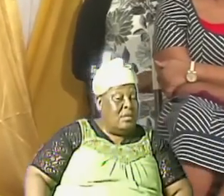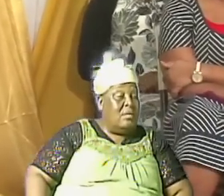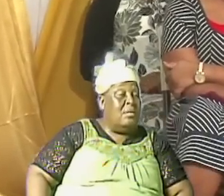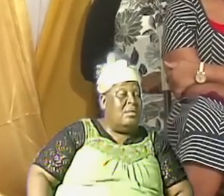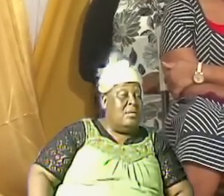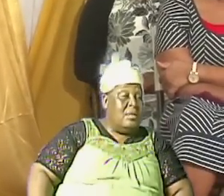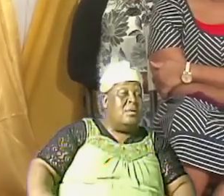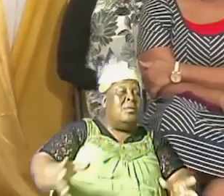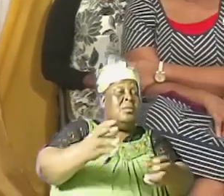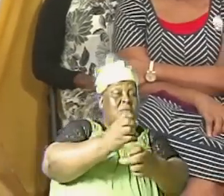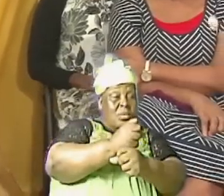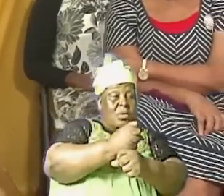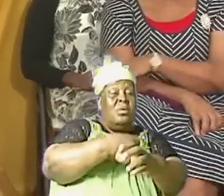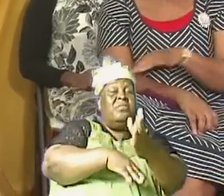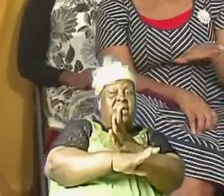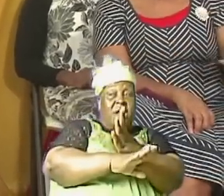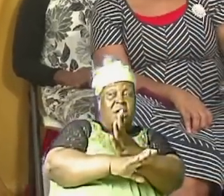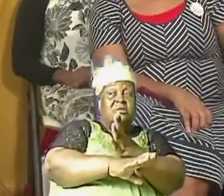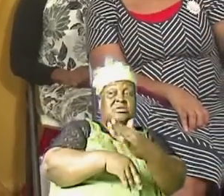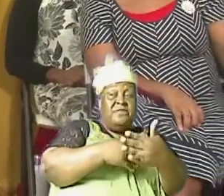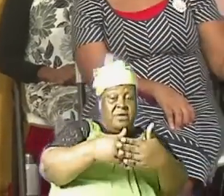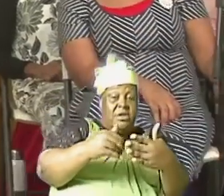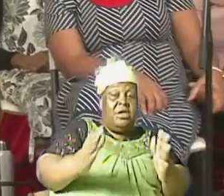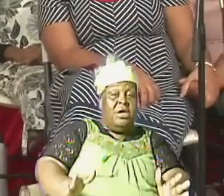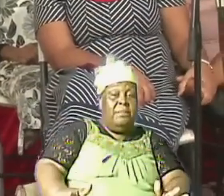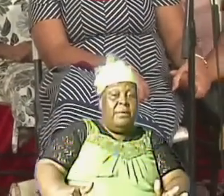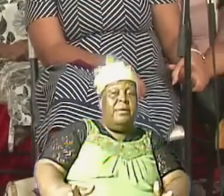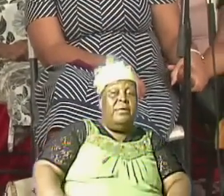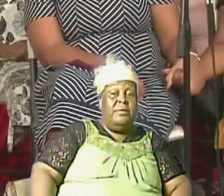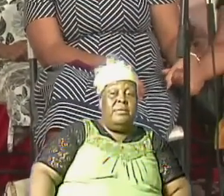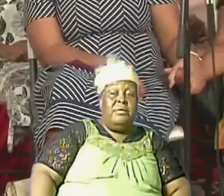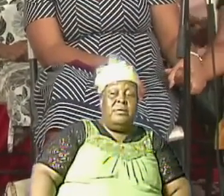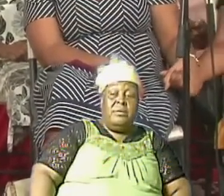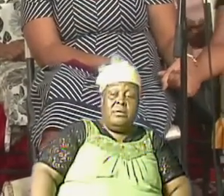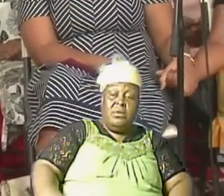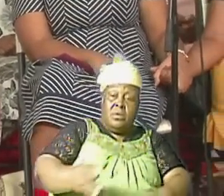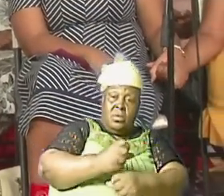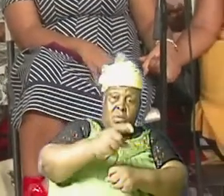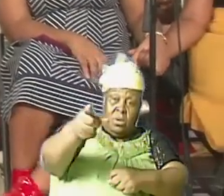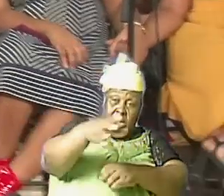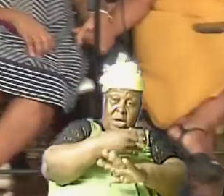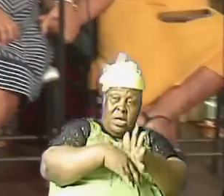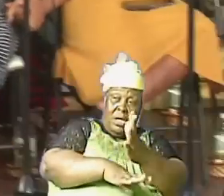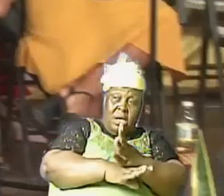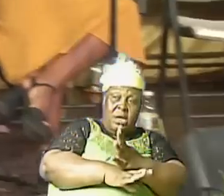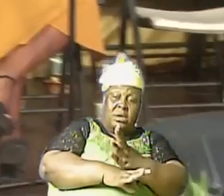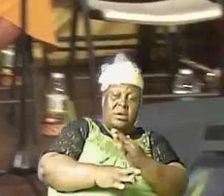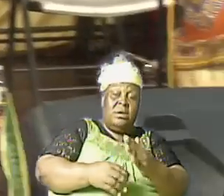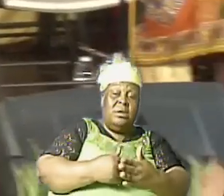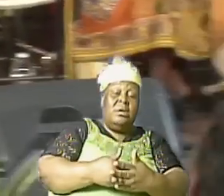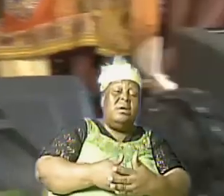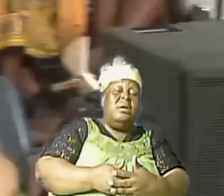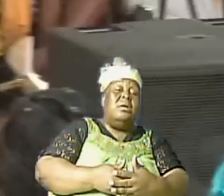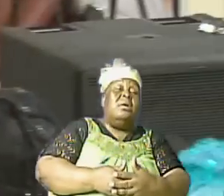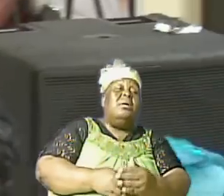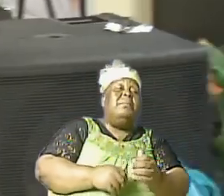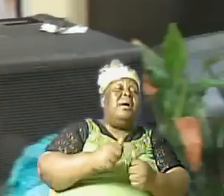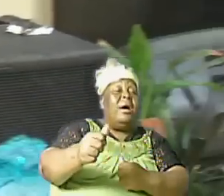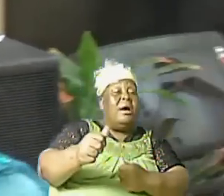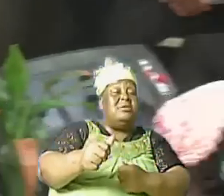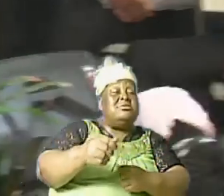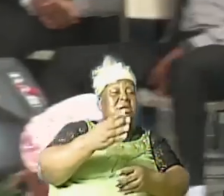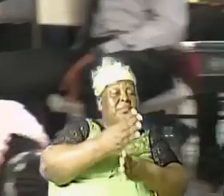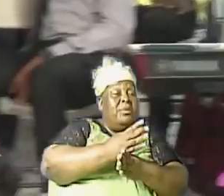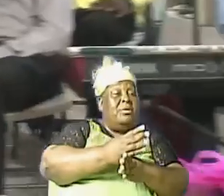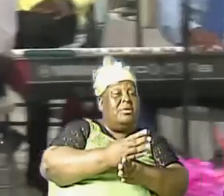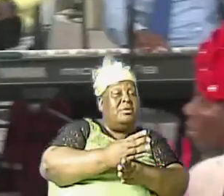Yes, hold the hand of your neighbor. Hold the hand of your neighbor. Yes, that neighbor of yours that just passed you this morning at the